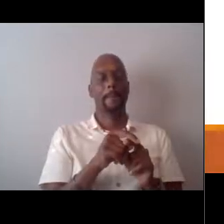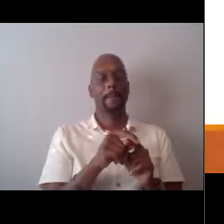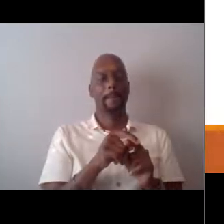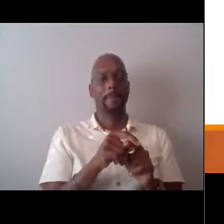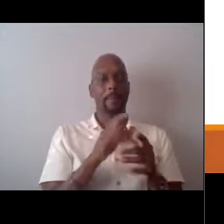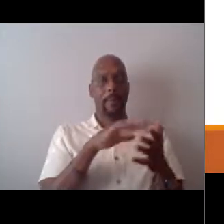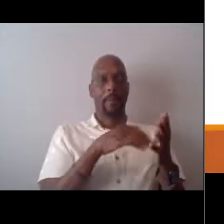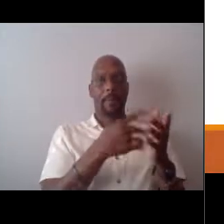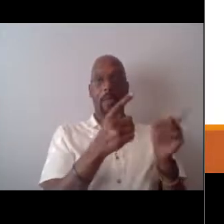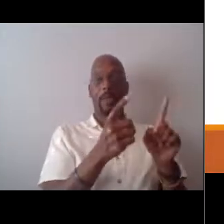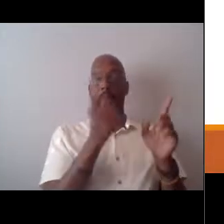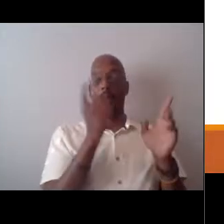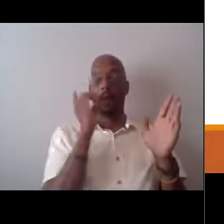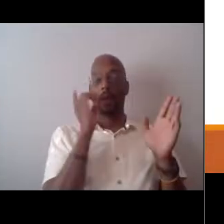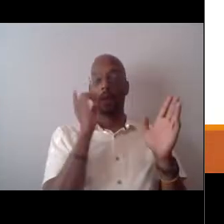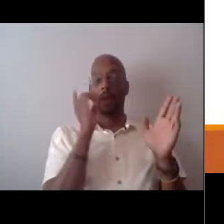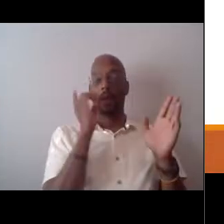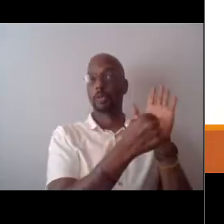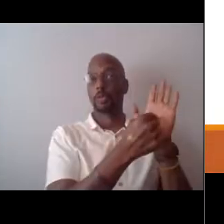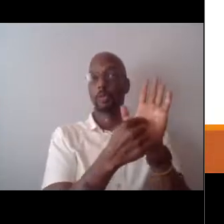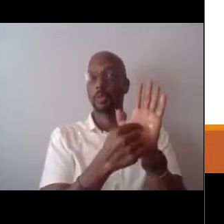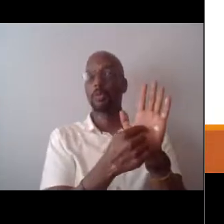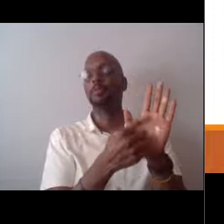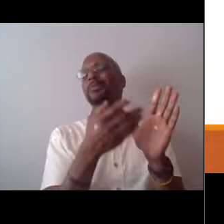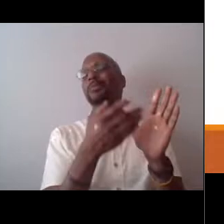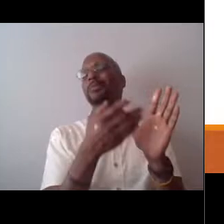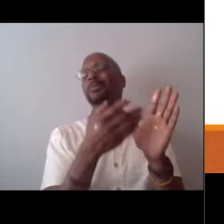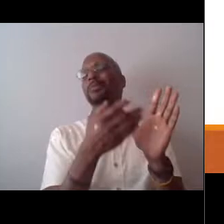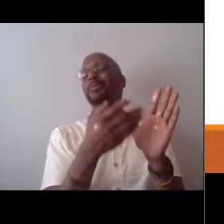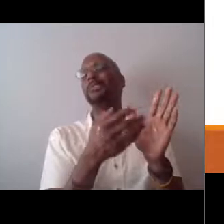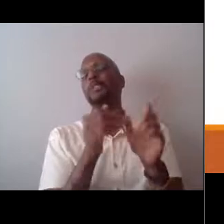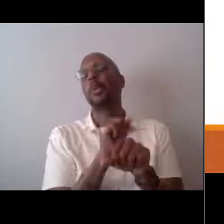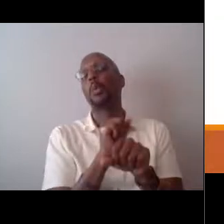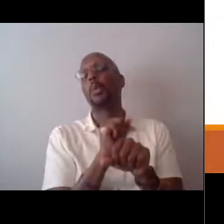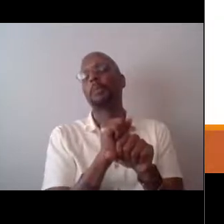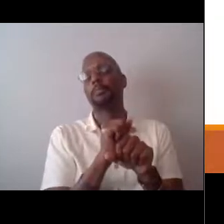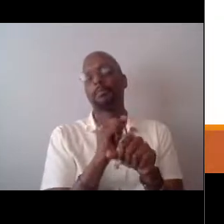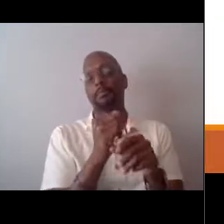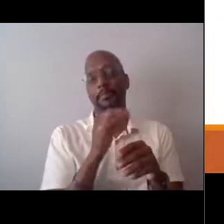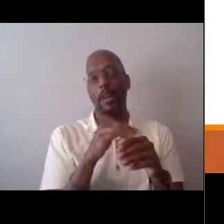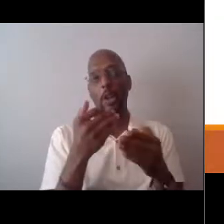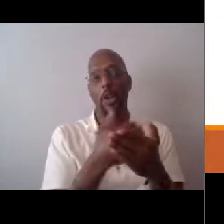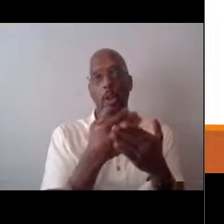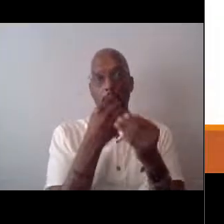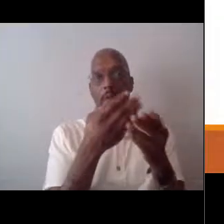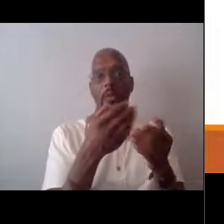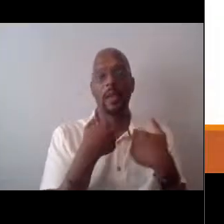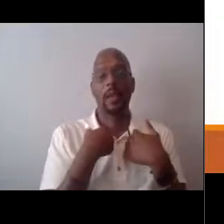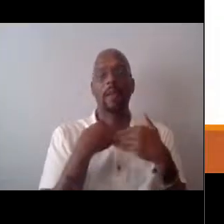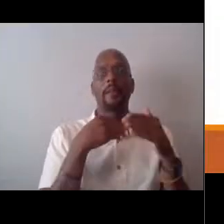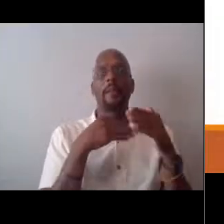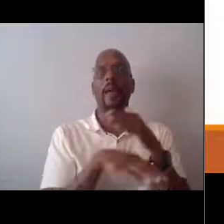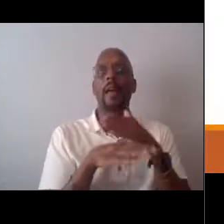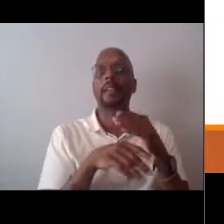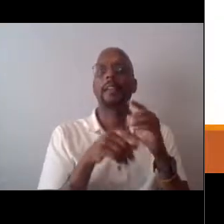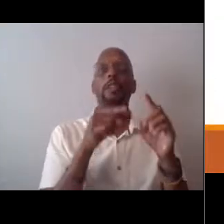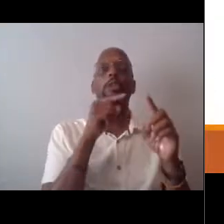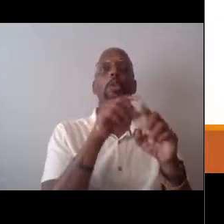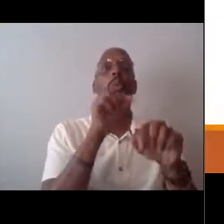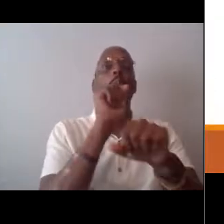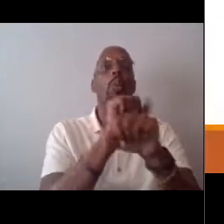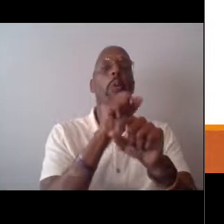show, we've operationalized currently, just based off of the data that we have, access to work destinations. However,